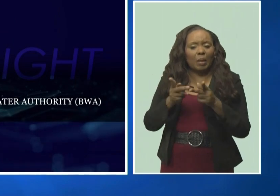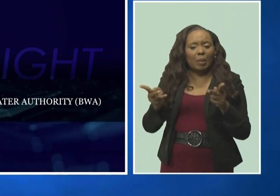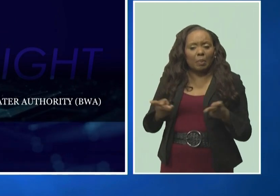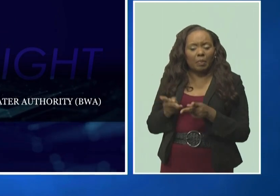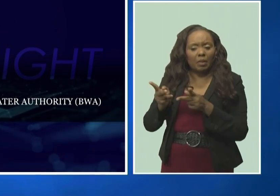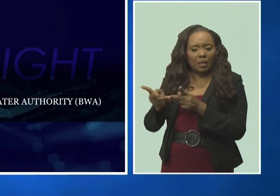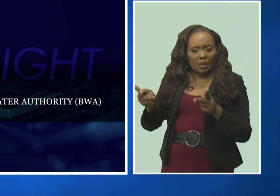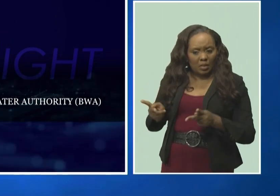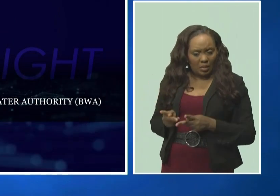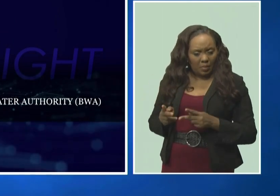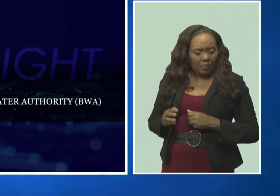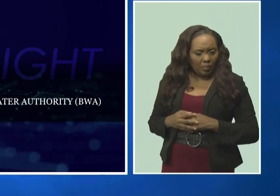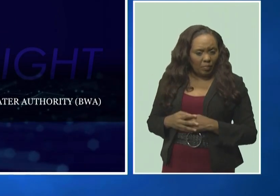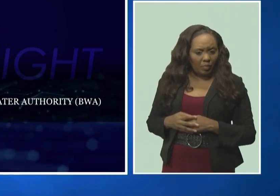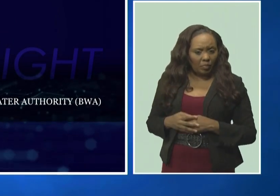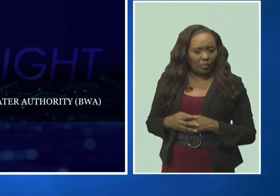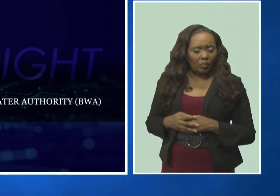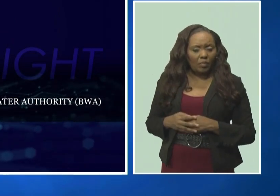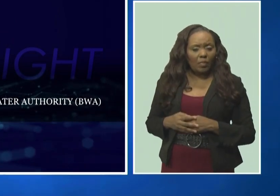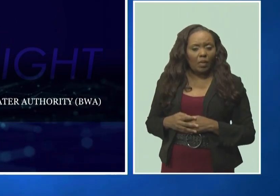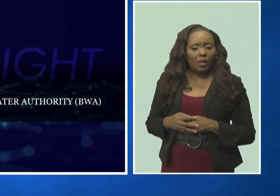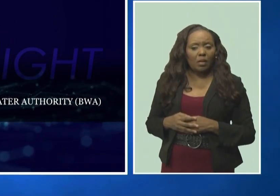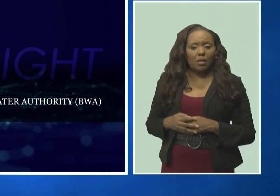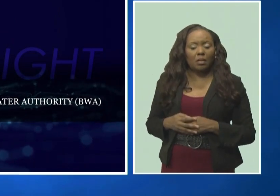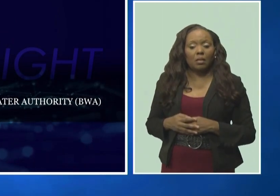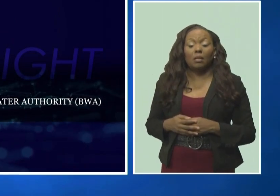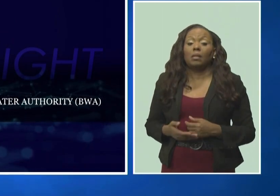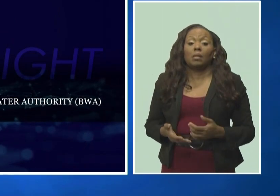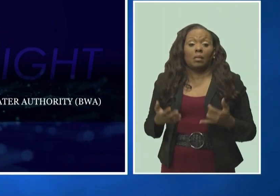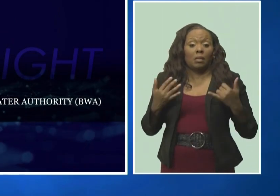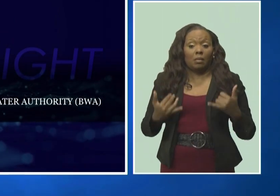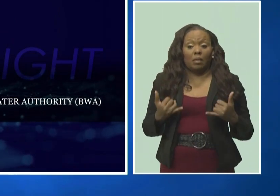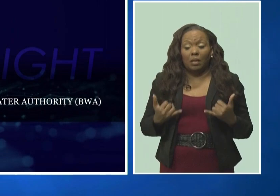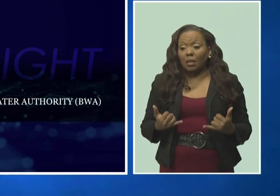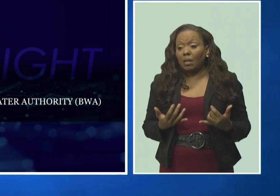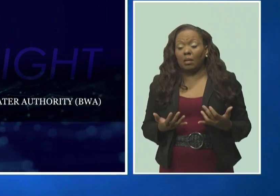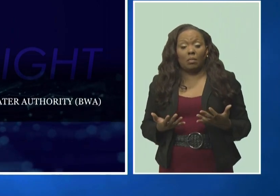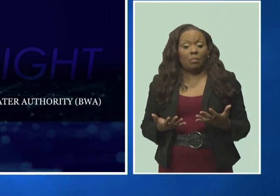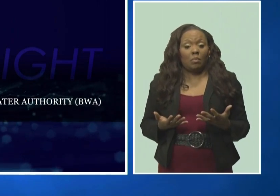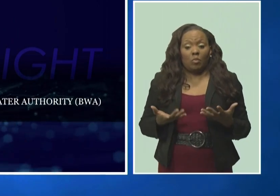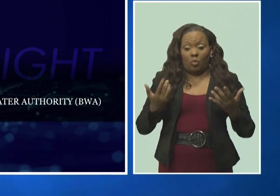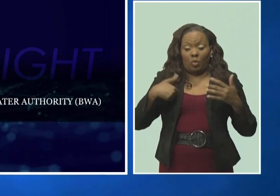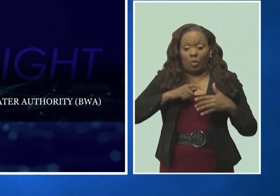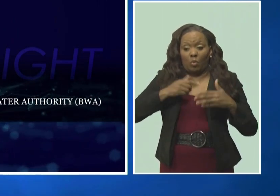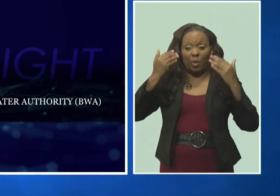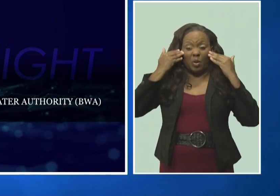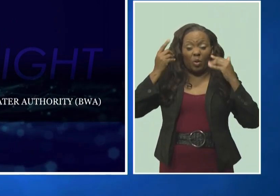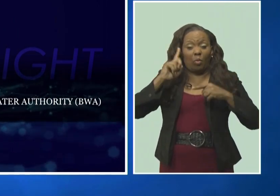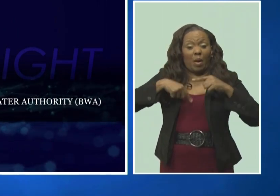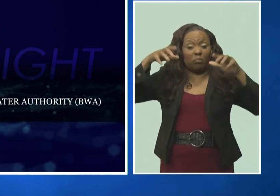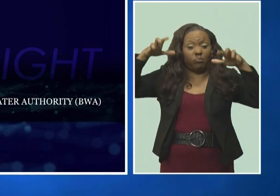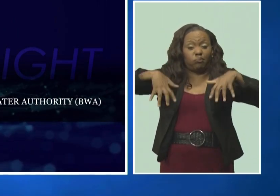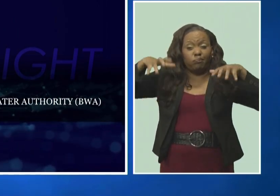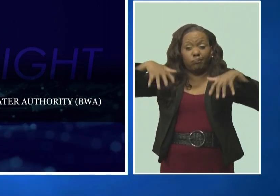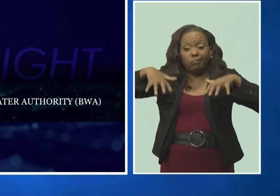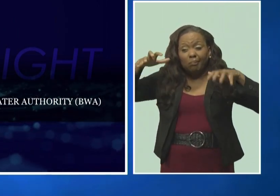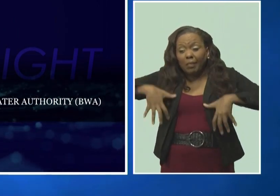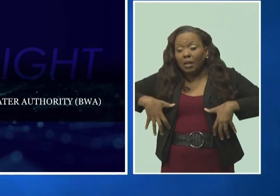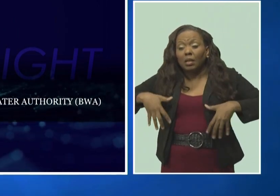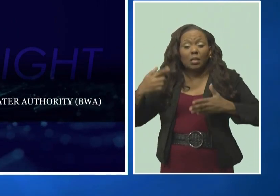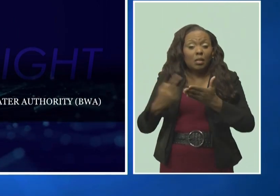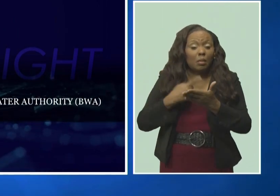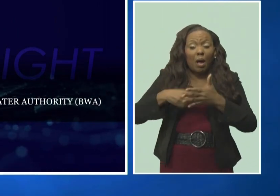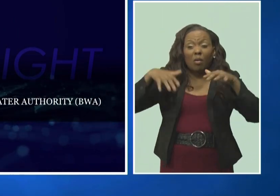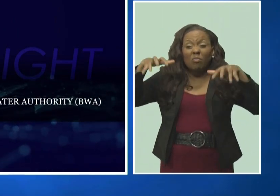Duck Farm area. So we don't get a situation after every rainfall. Sometimes it is you have rain in